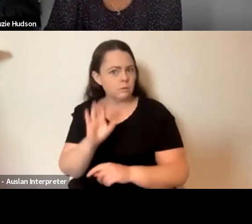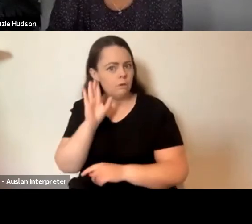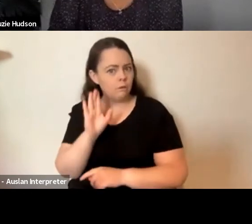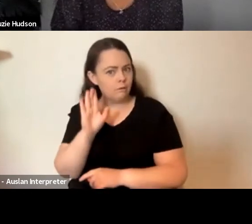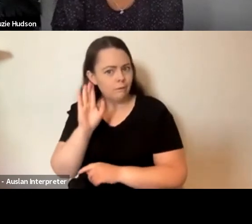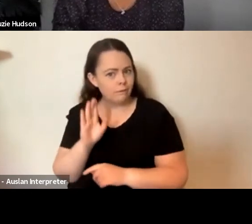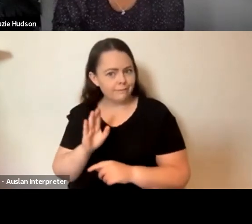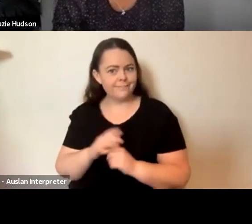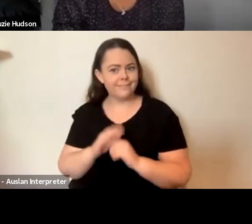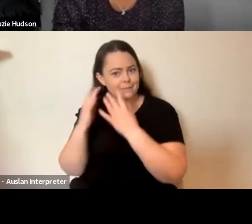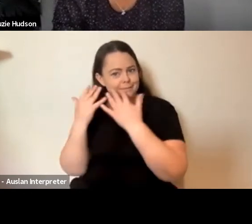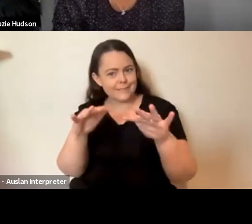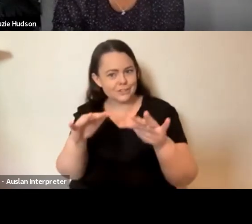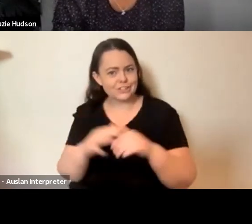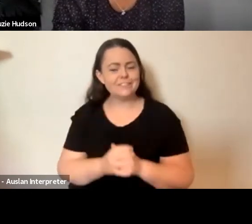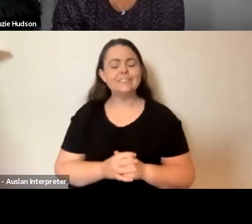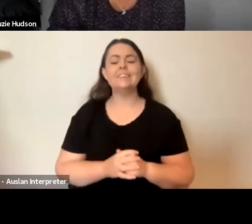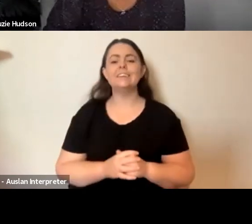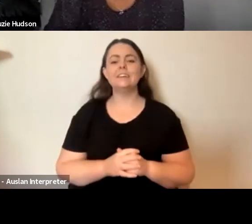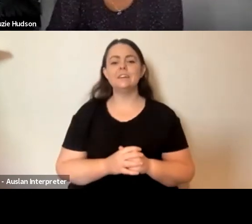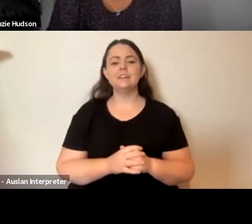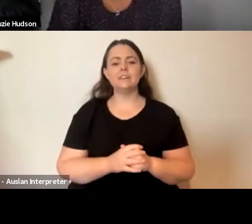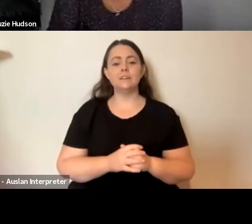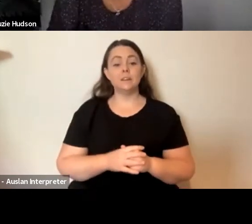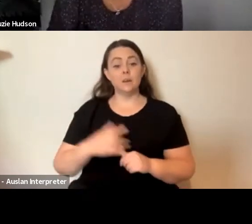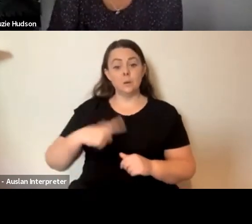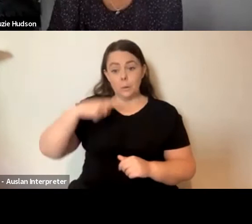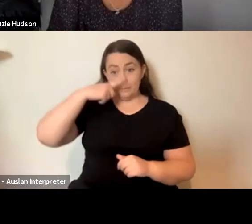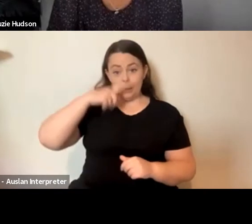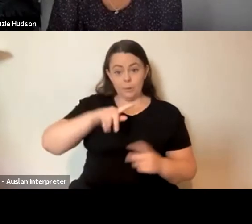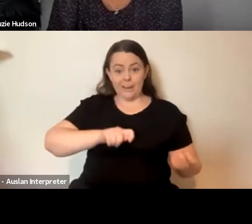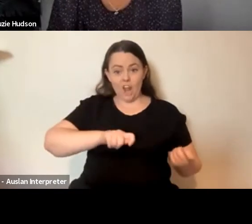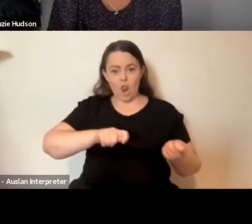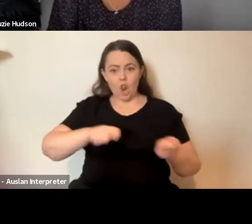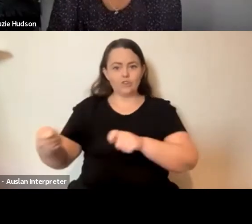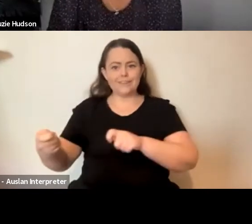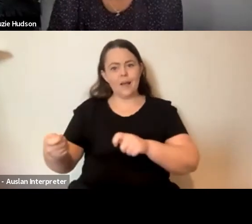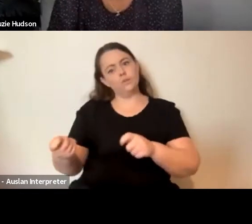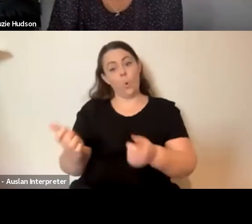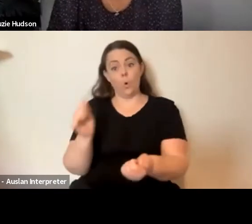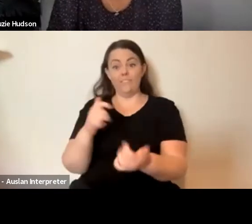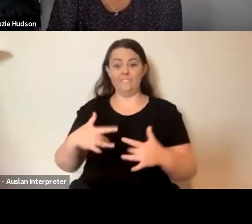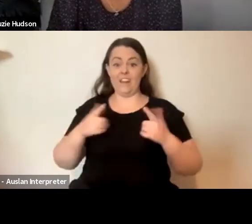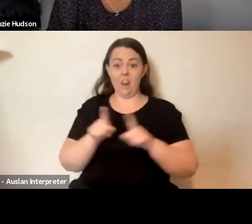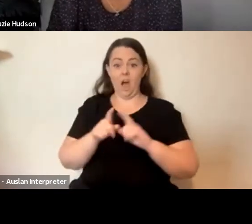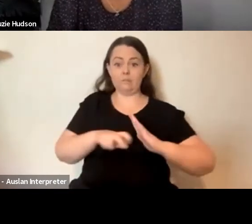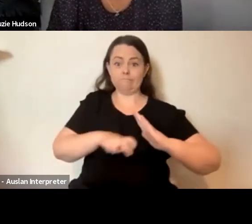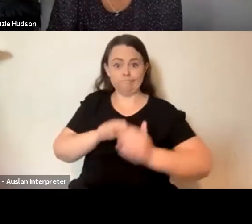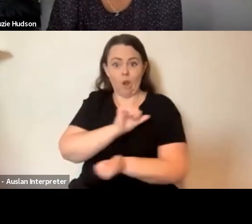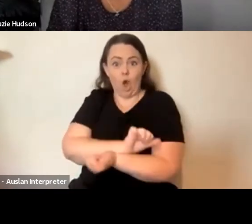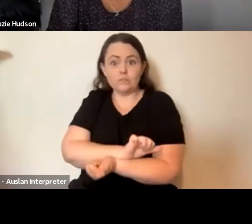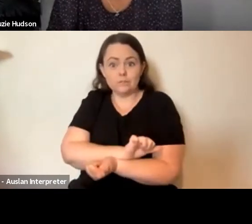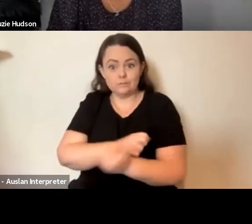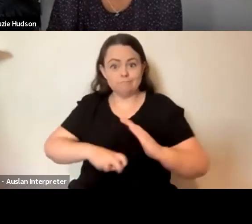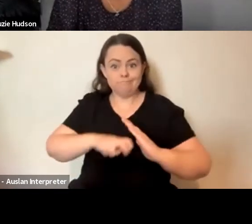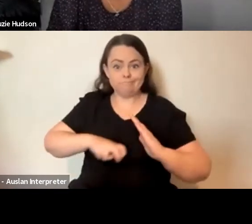said here, look, given that people have been lockdown or locked up, they've got here for so long, is it reasonable to expect that